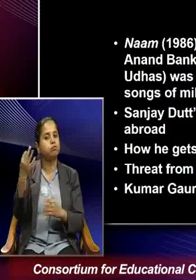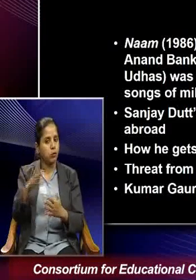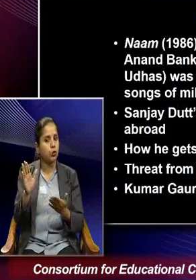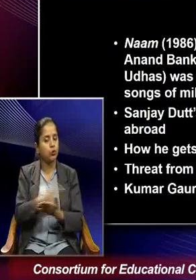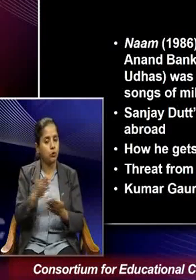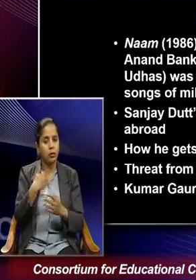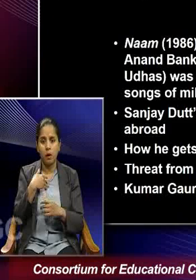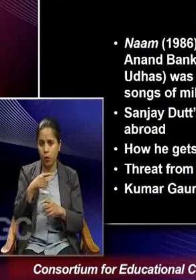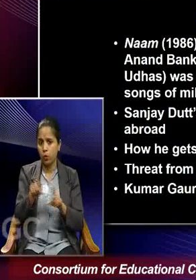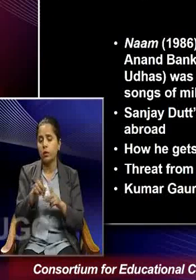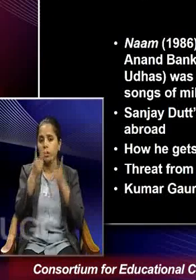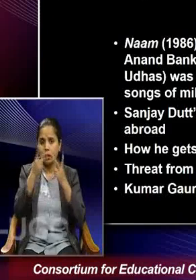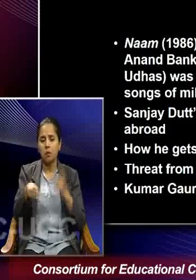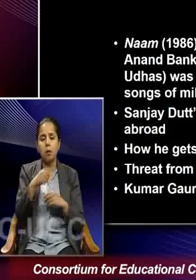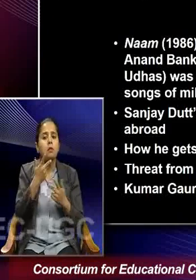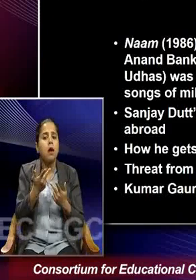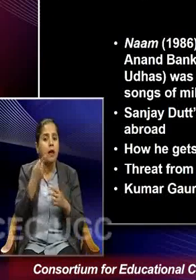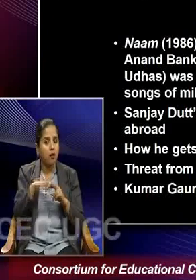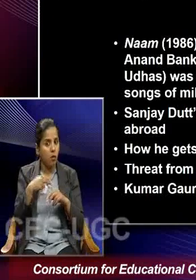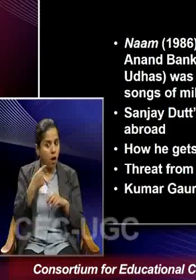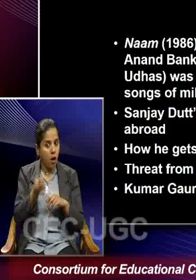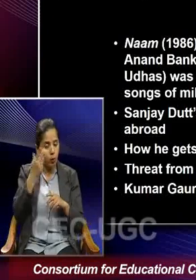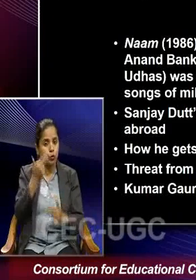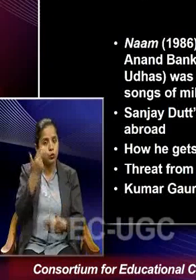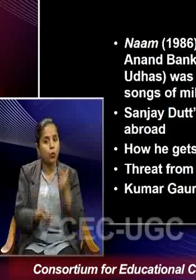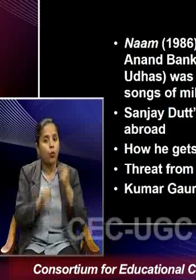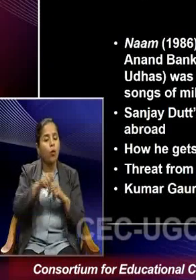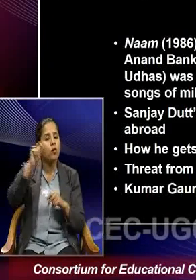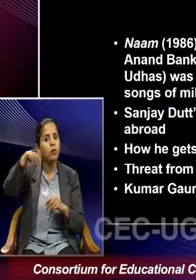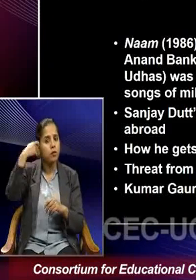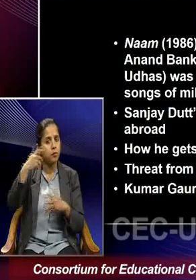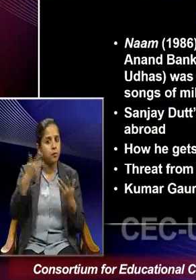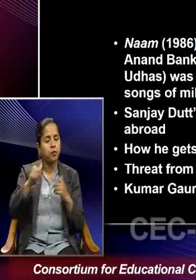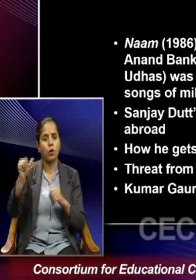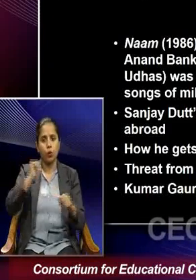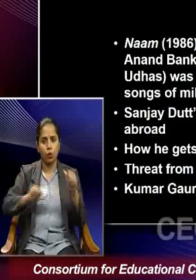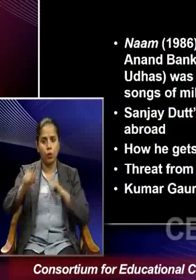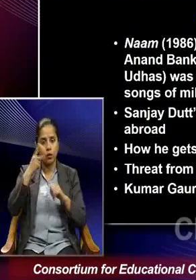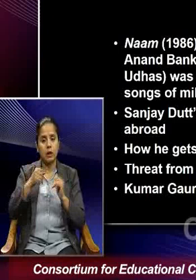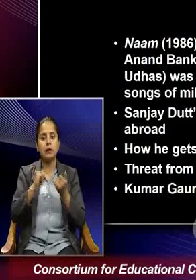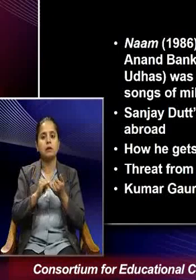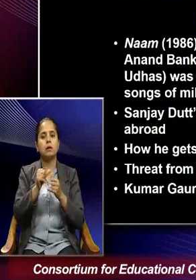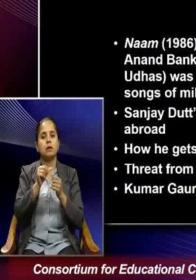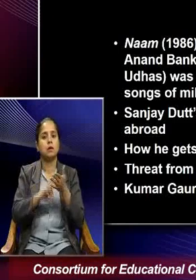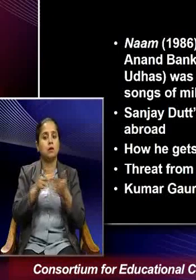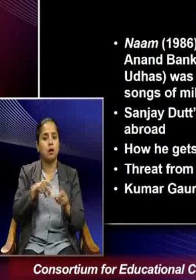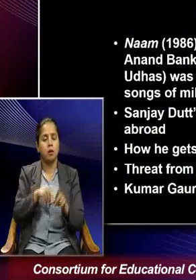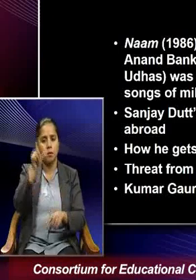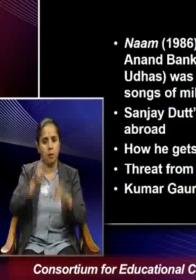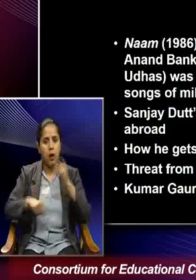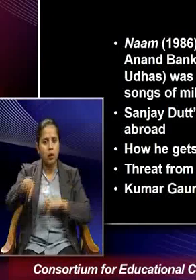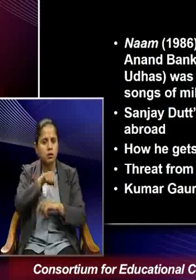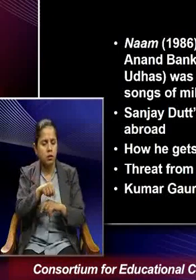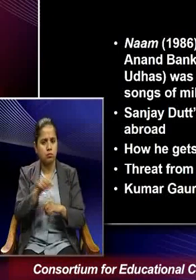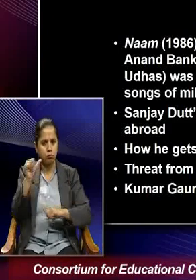also see, if we tend to understand the story of the film, the role which was played by Sanjay Dutt, who had this kind of a dream of